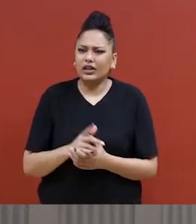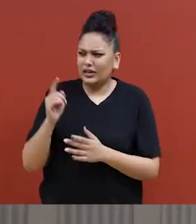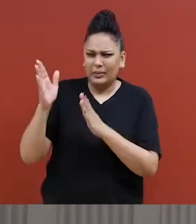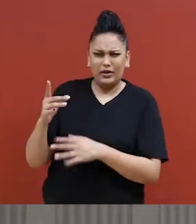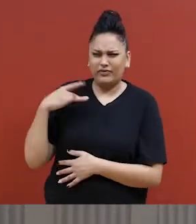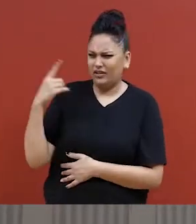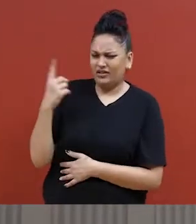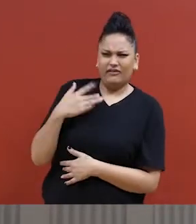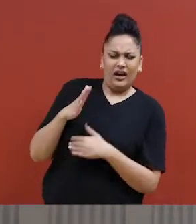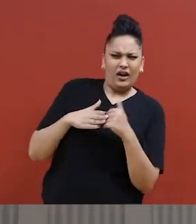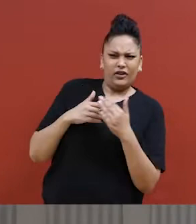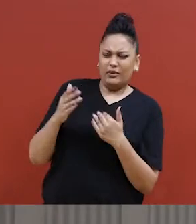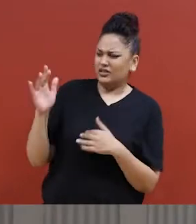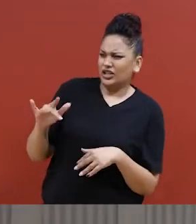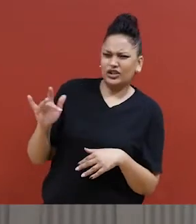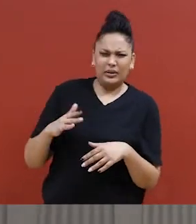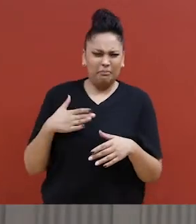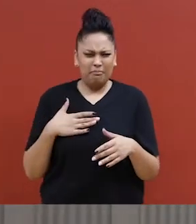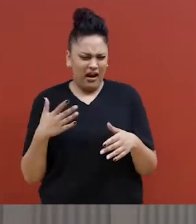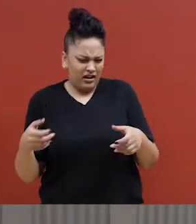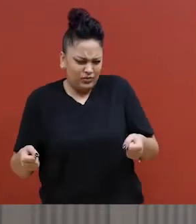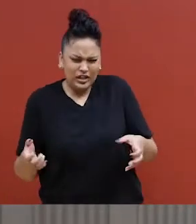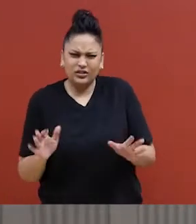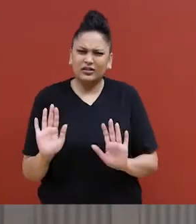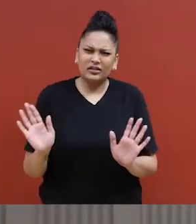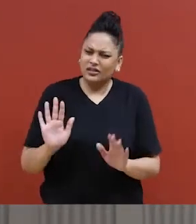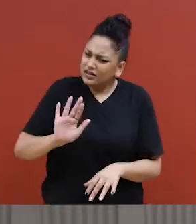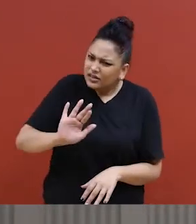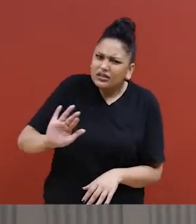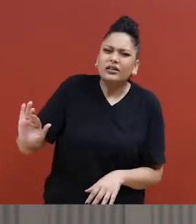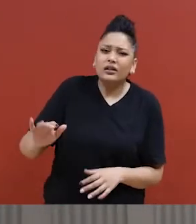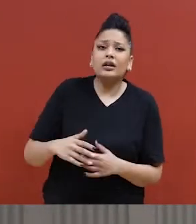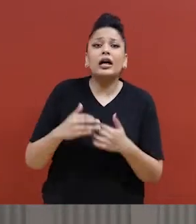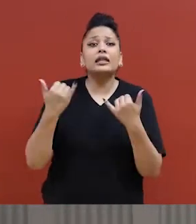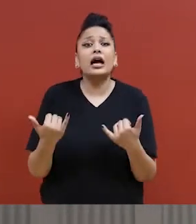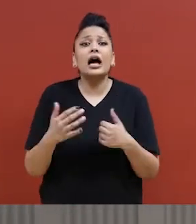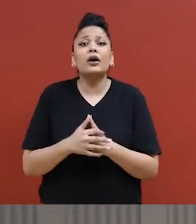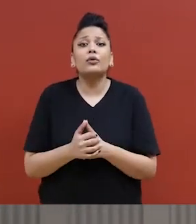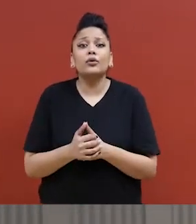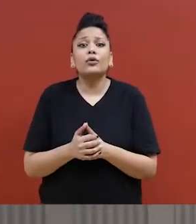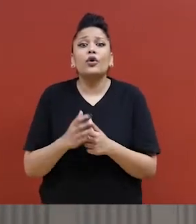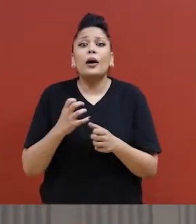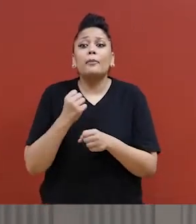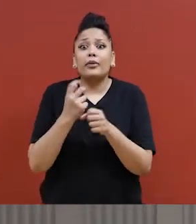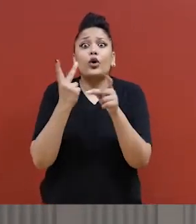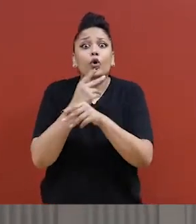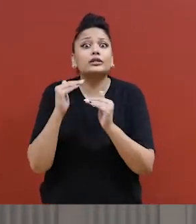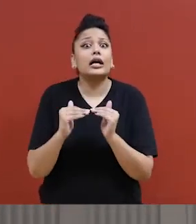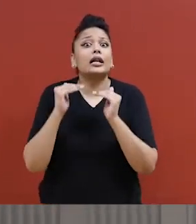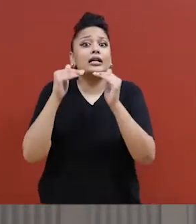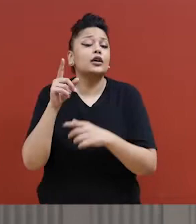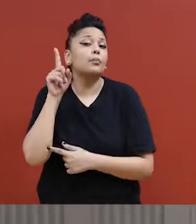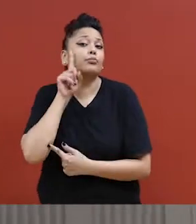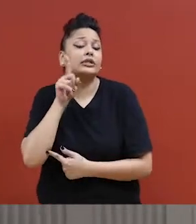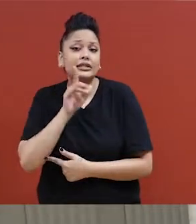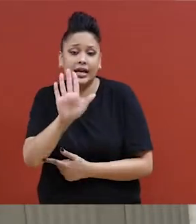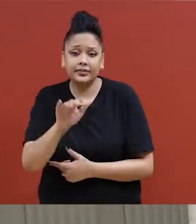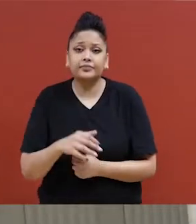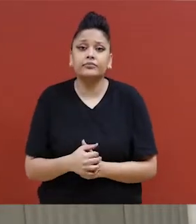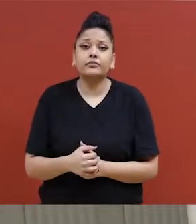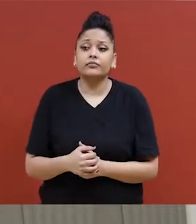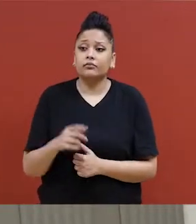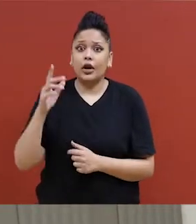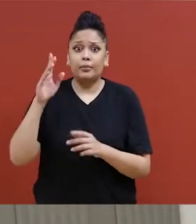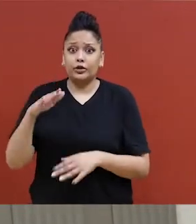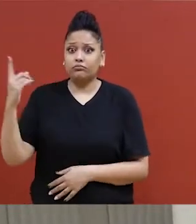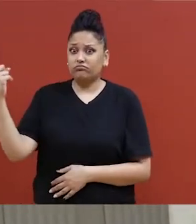let's escalate the situation for a moment. Let's take a look at a situation where someone has come up beside me. They've